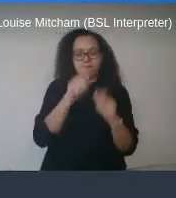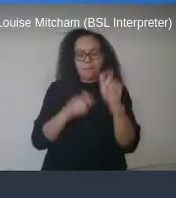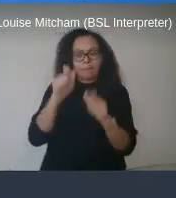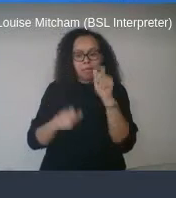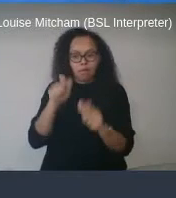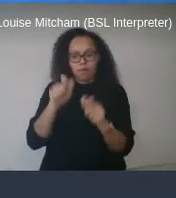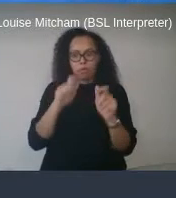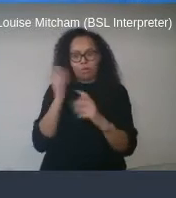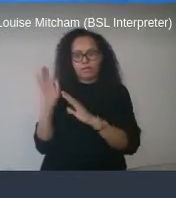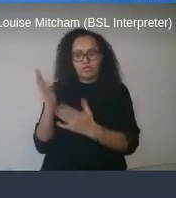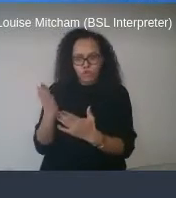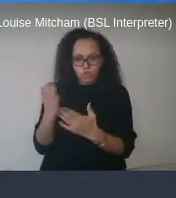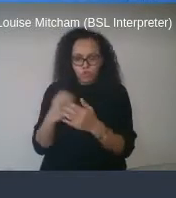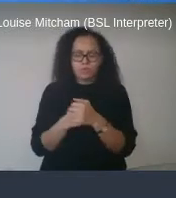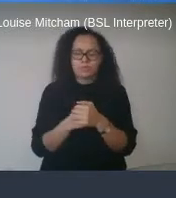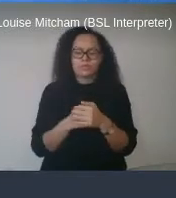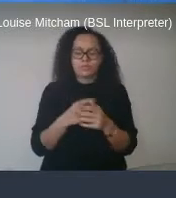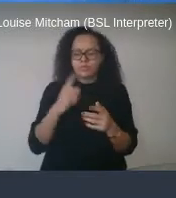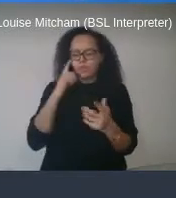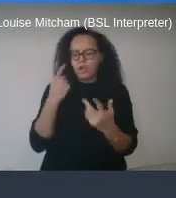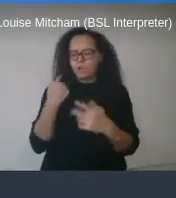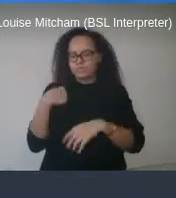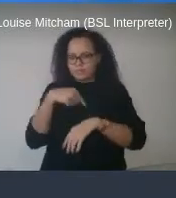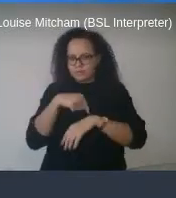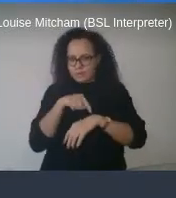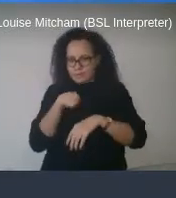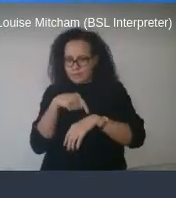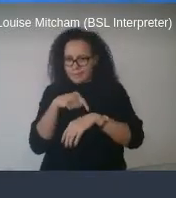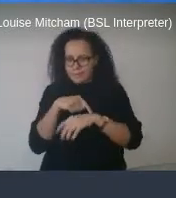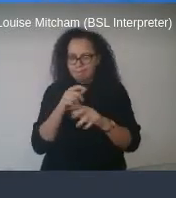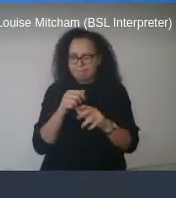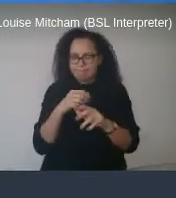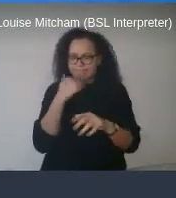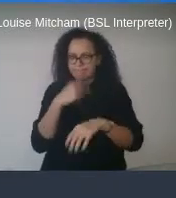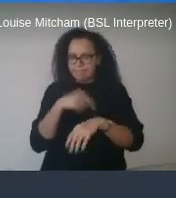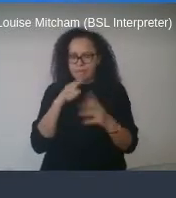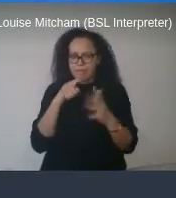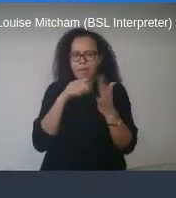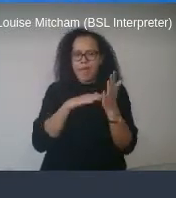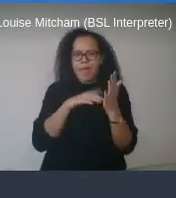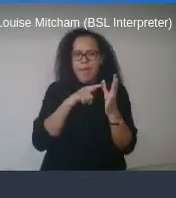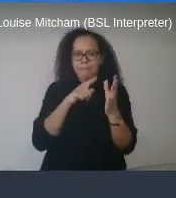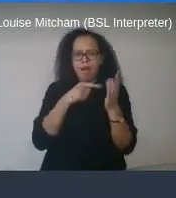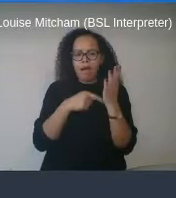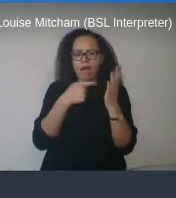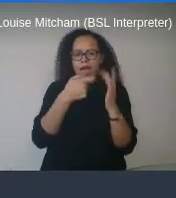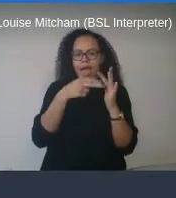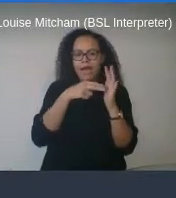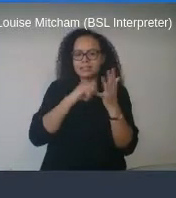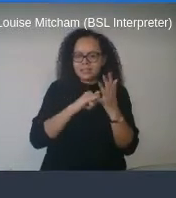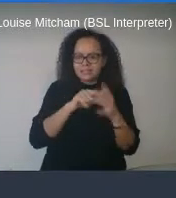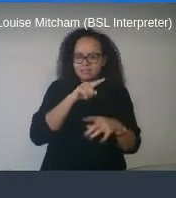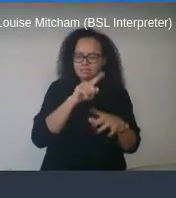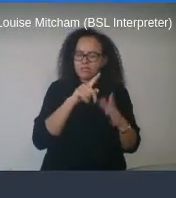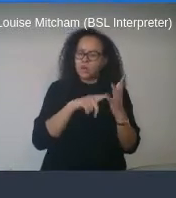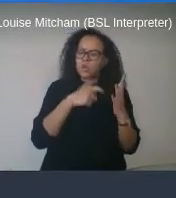now. So with the purpose of time, we just got Emma Atkins, who is the director of coaching at UK